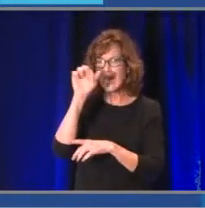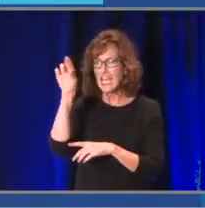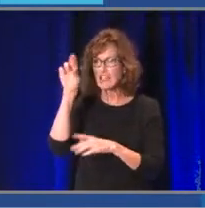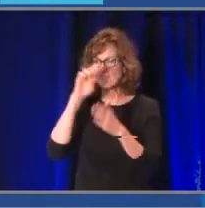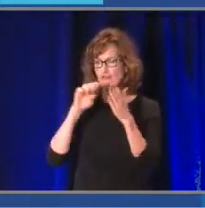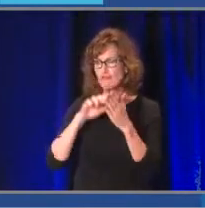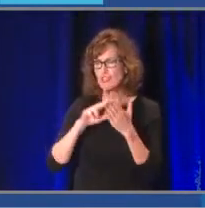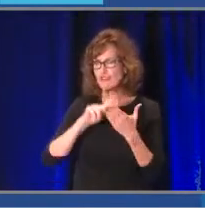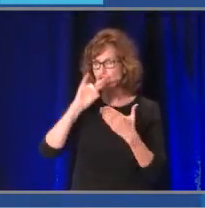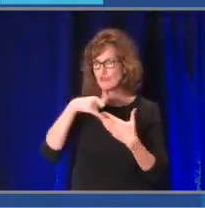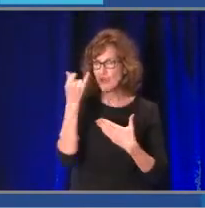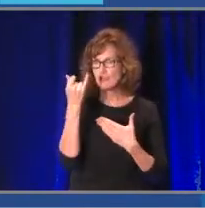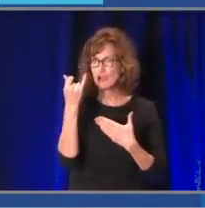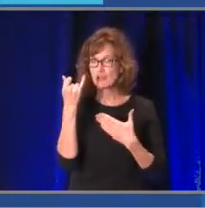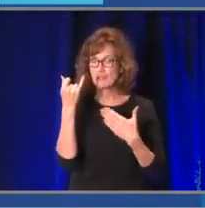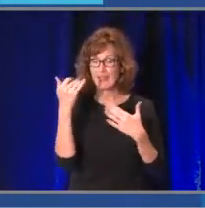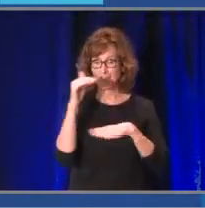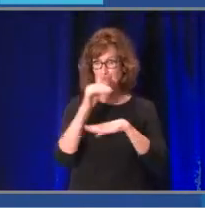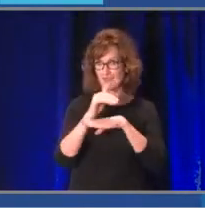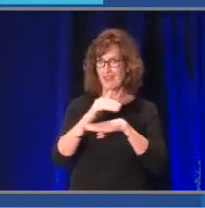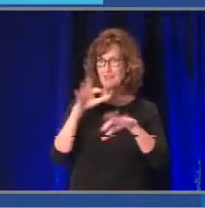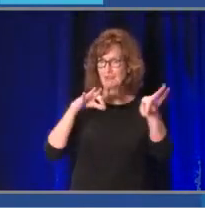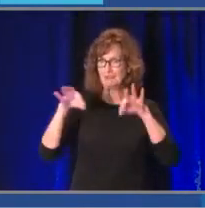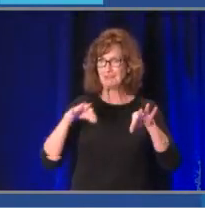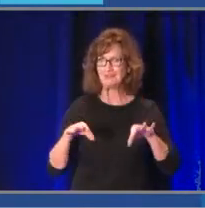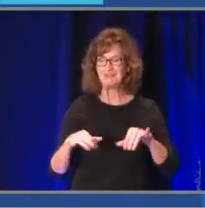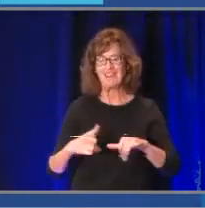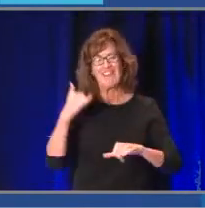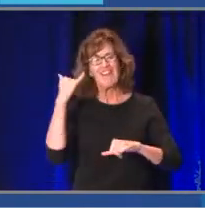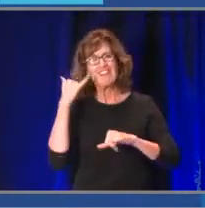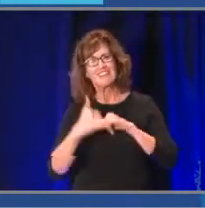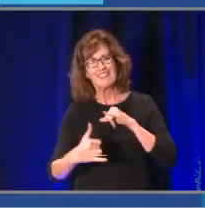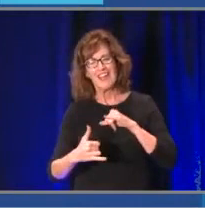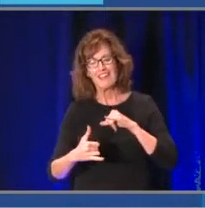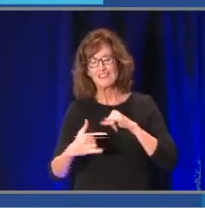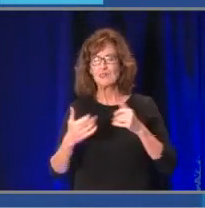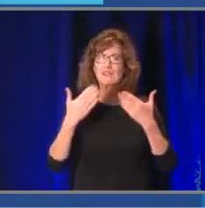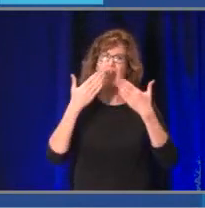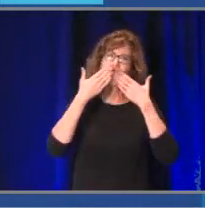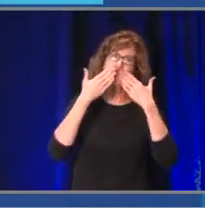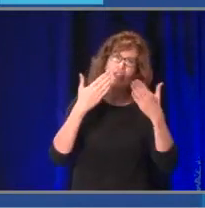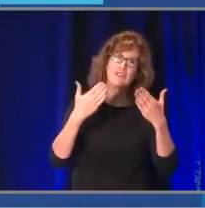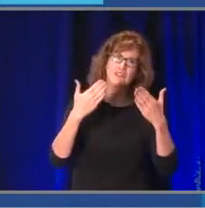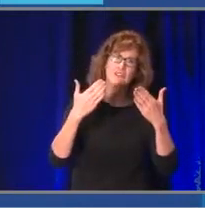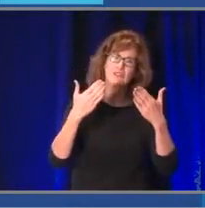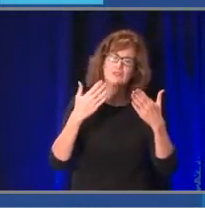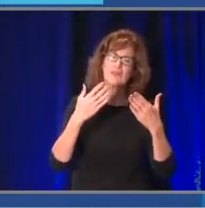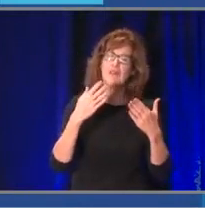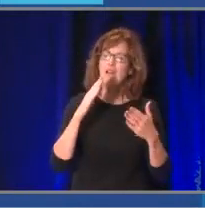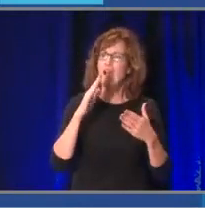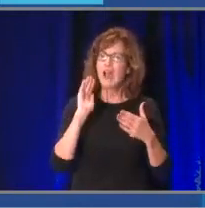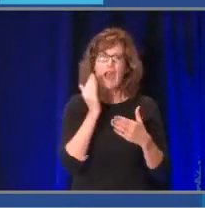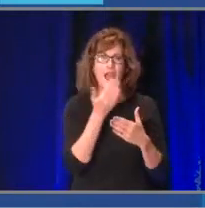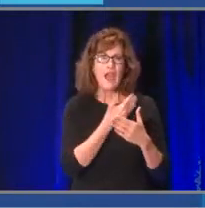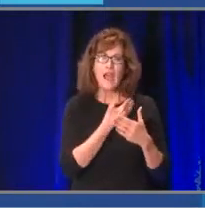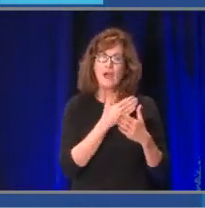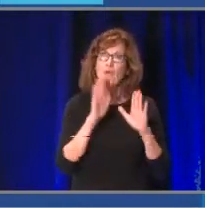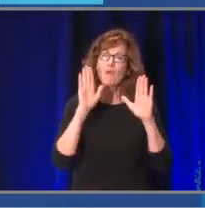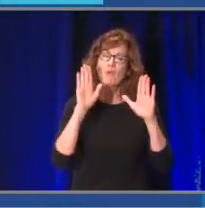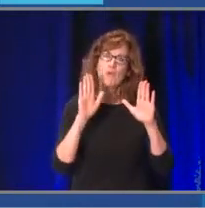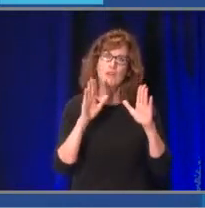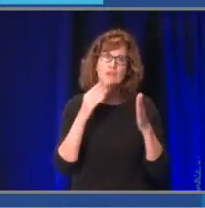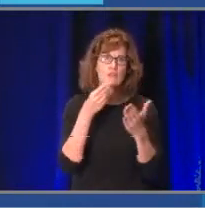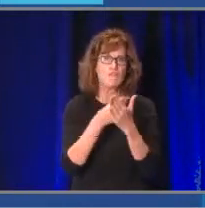about those today. And then last, I really want to extend a sincere thanks to all our generous sponsors today who have allowed this